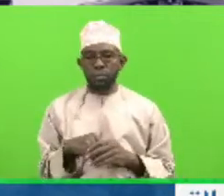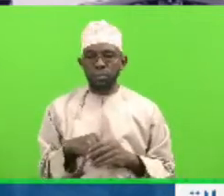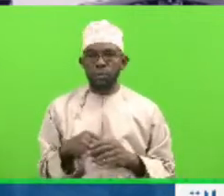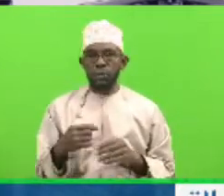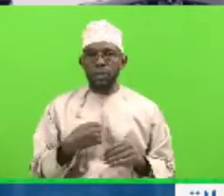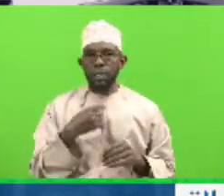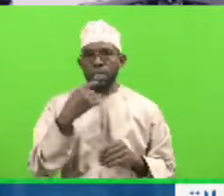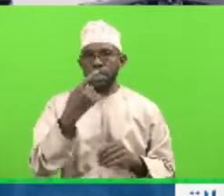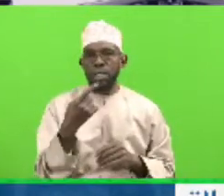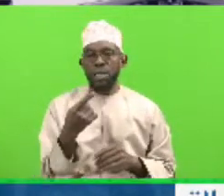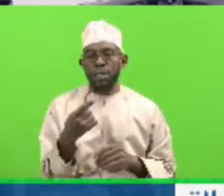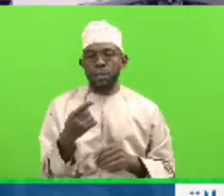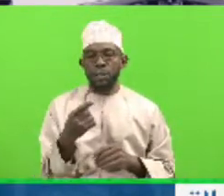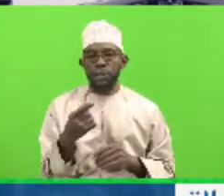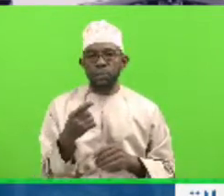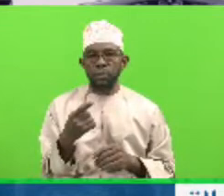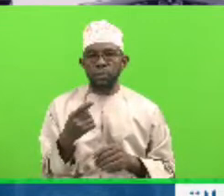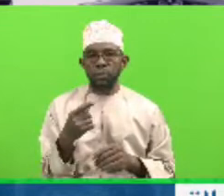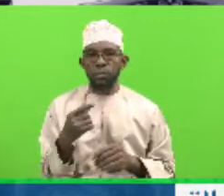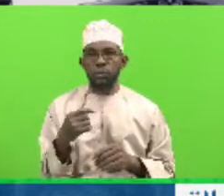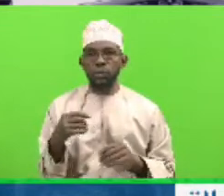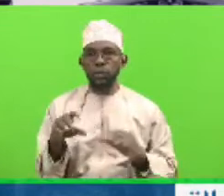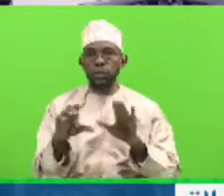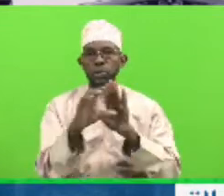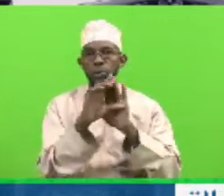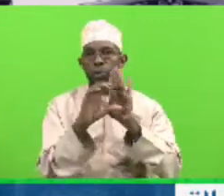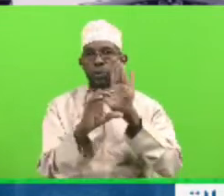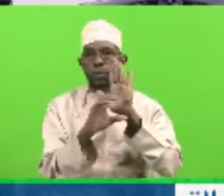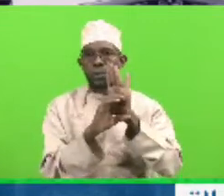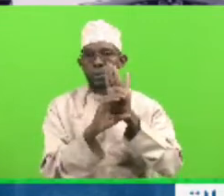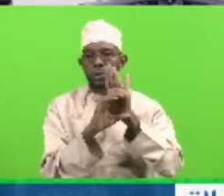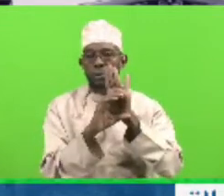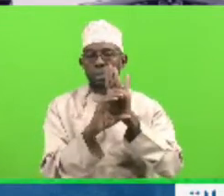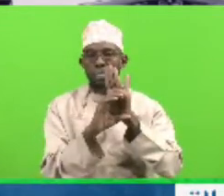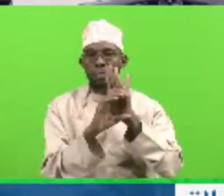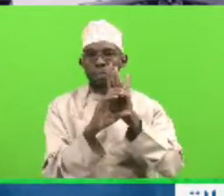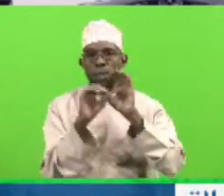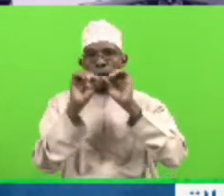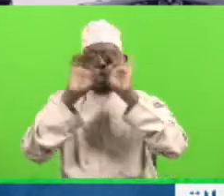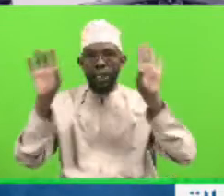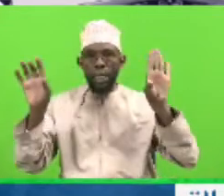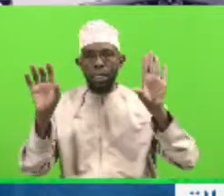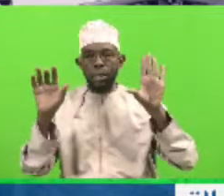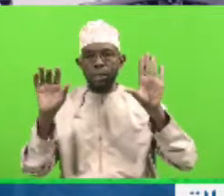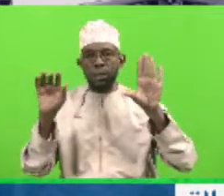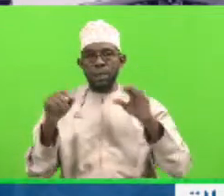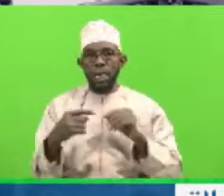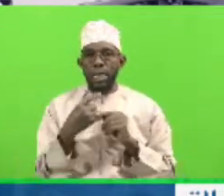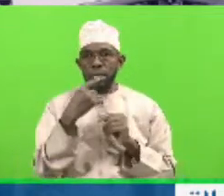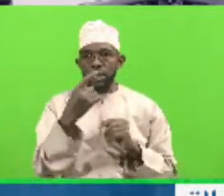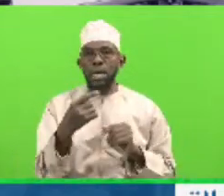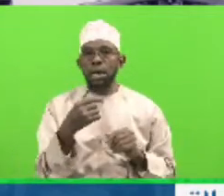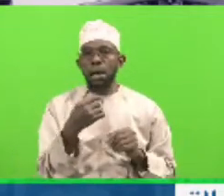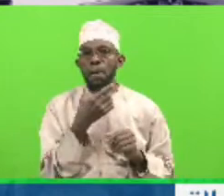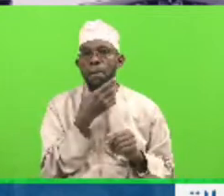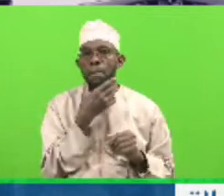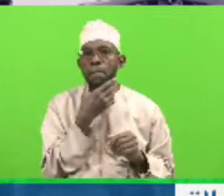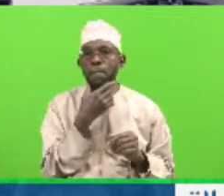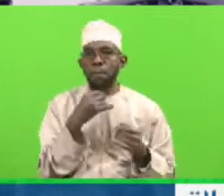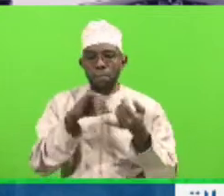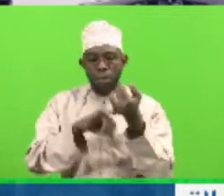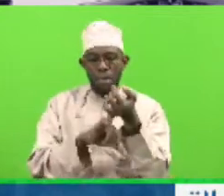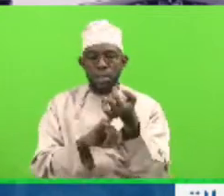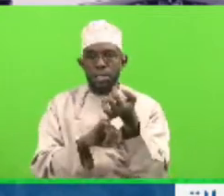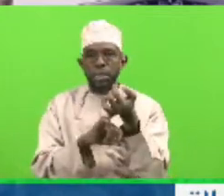As I said, our constitution clearly states that marriage is between